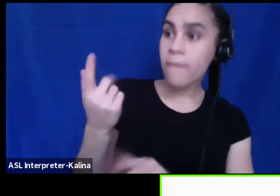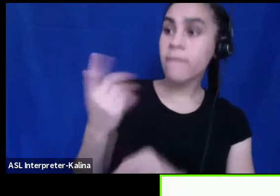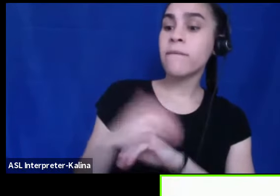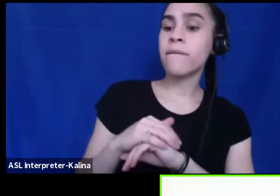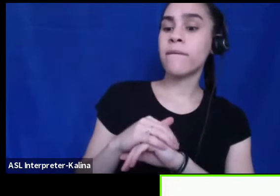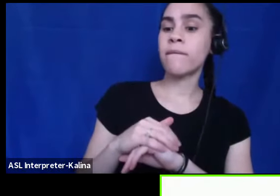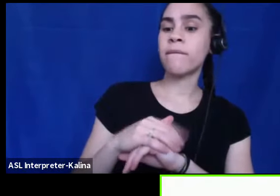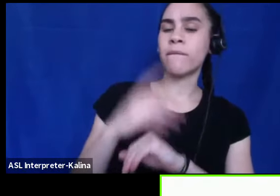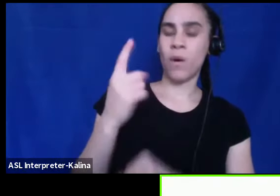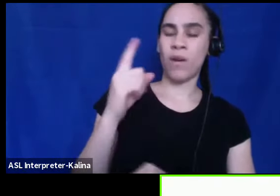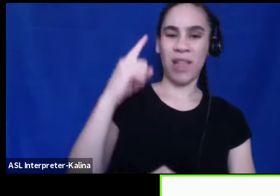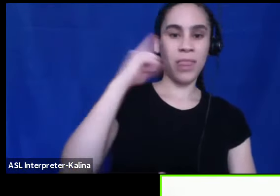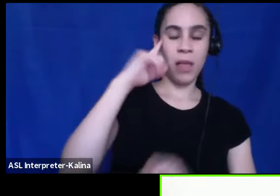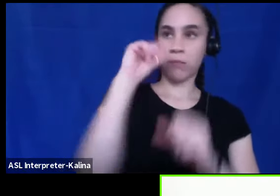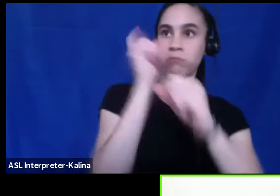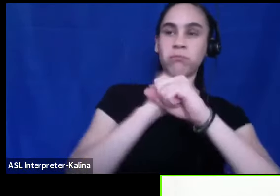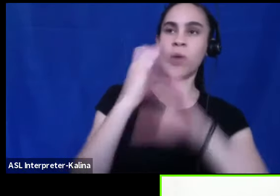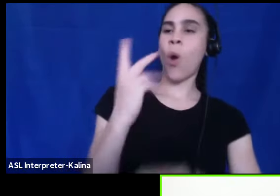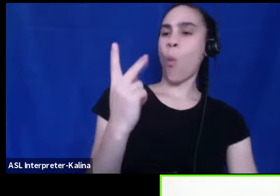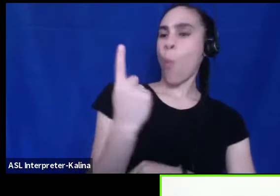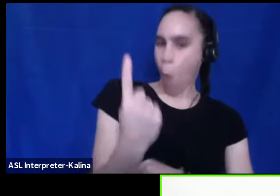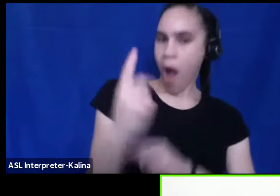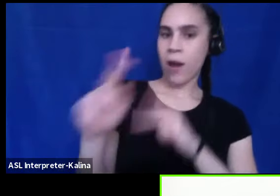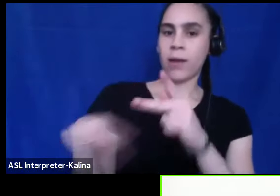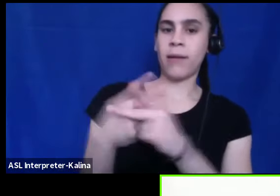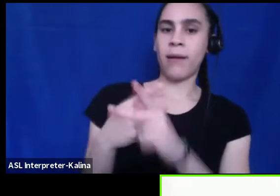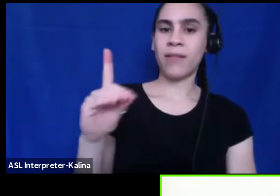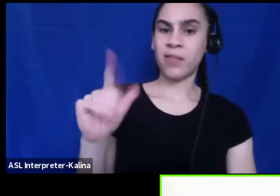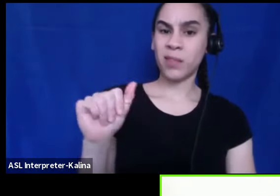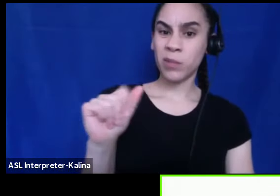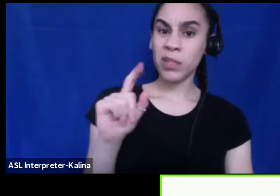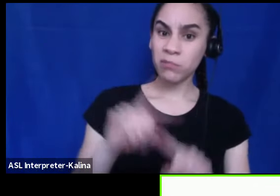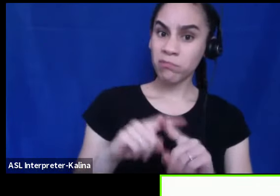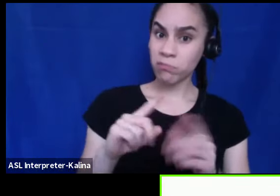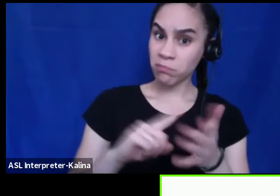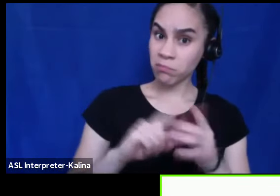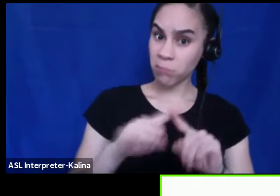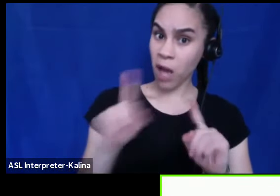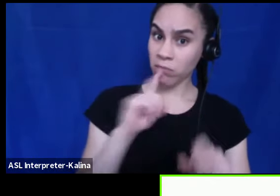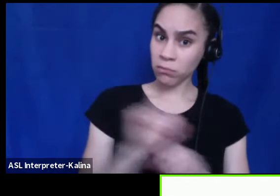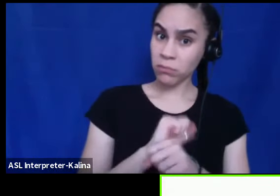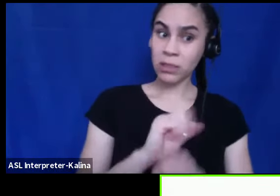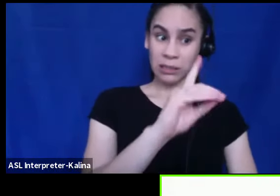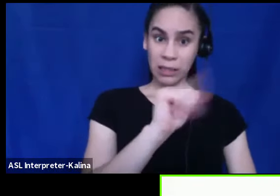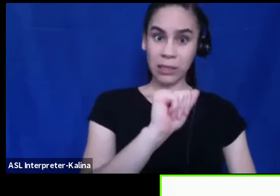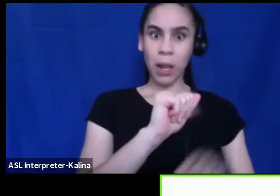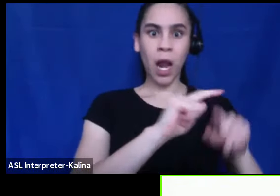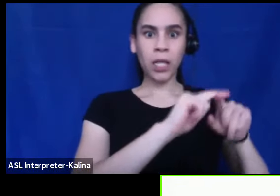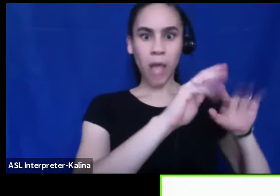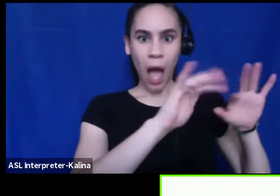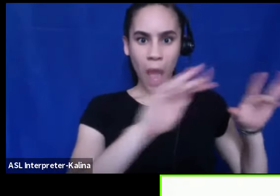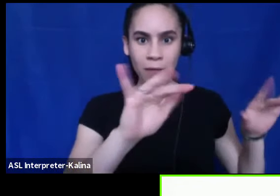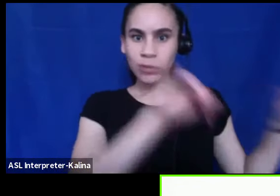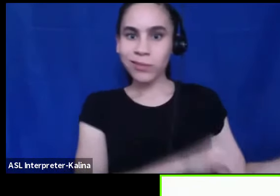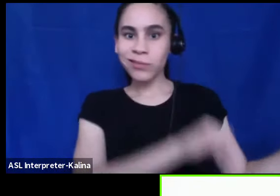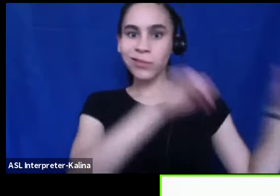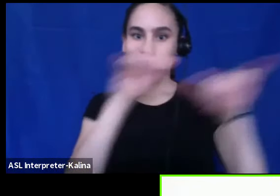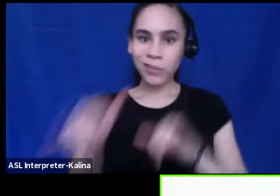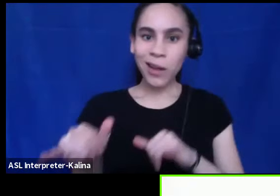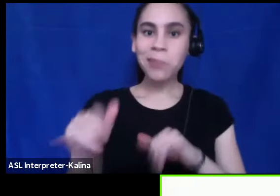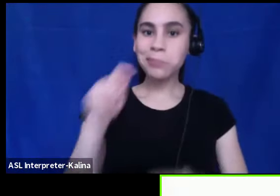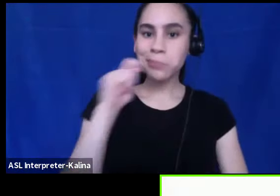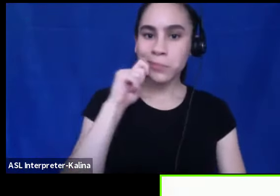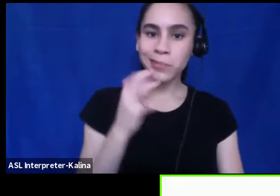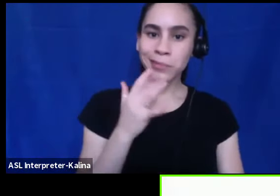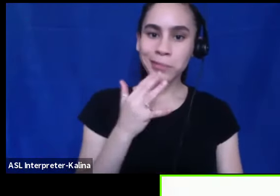about one type of person. But the reality is that people with disabilities are just as diverse as the global population. And you